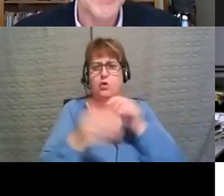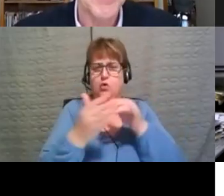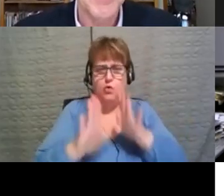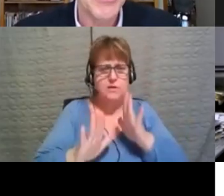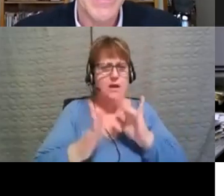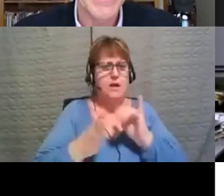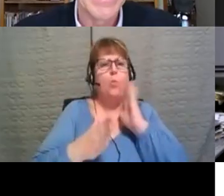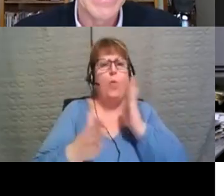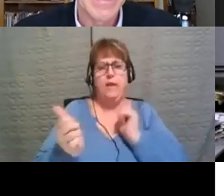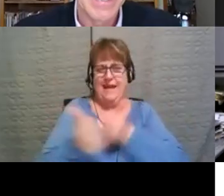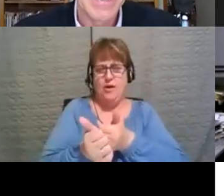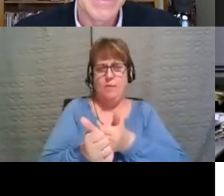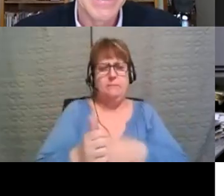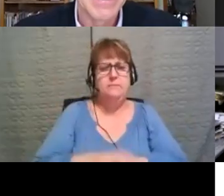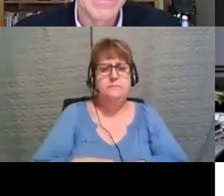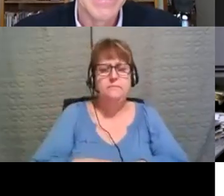catch up, no doubt.